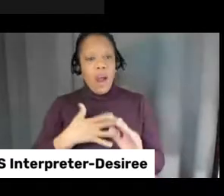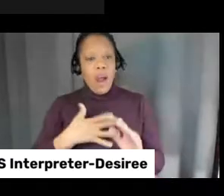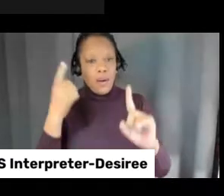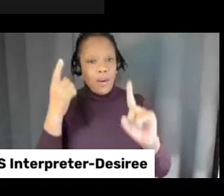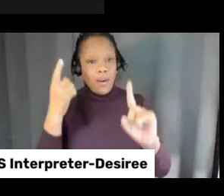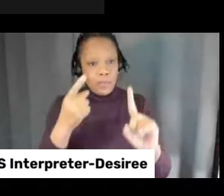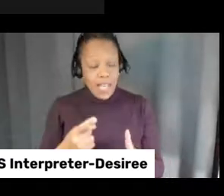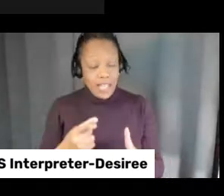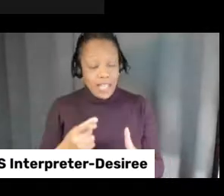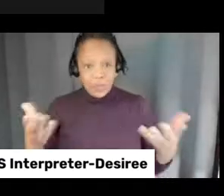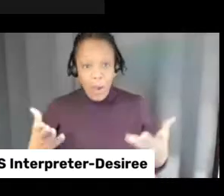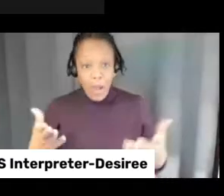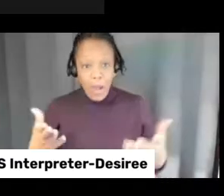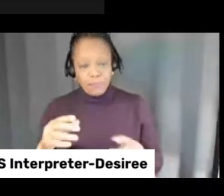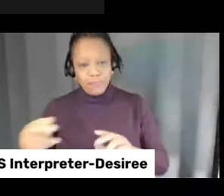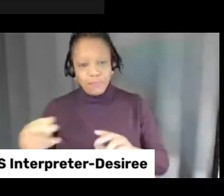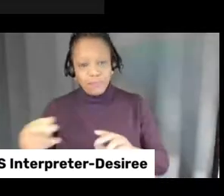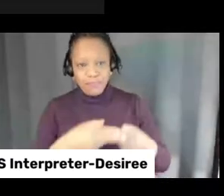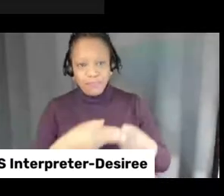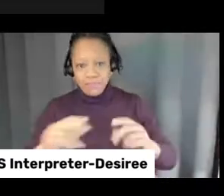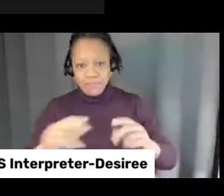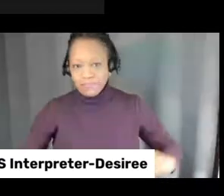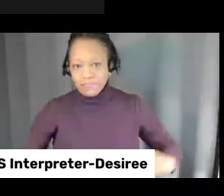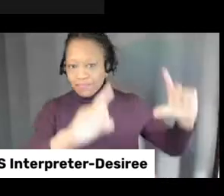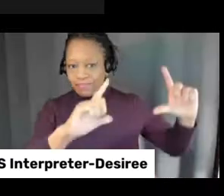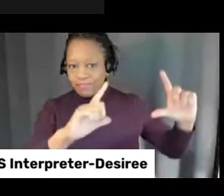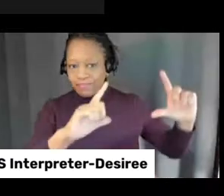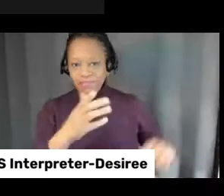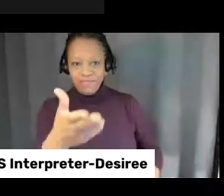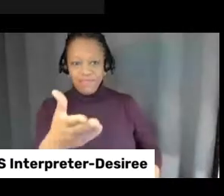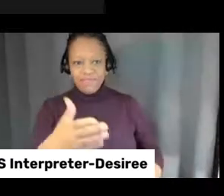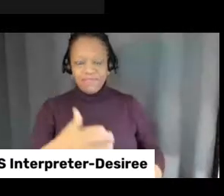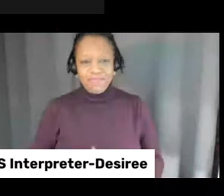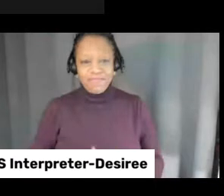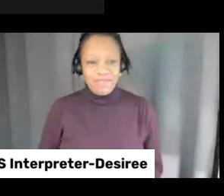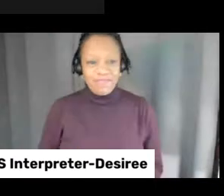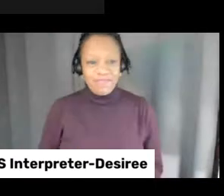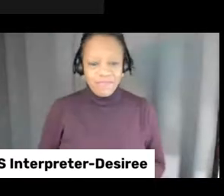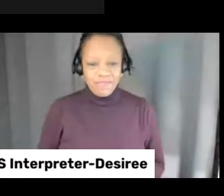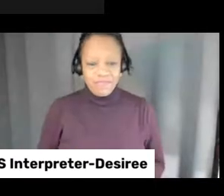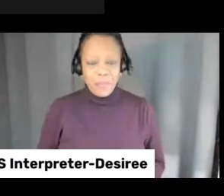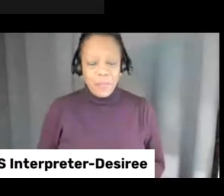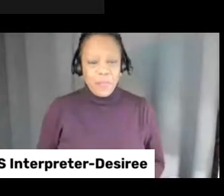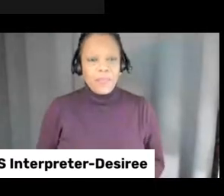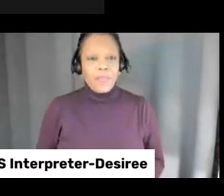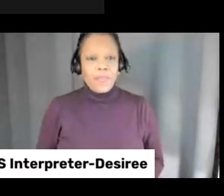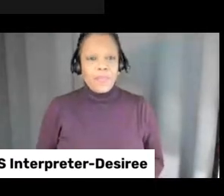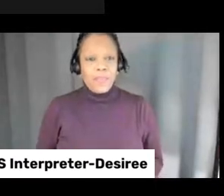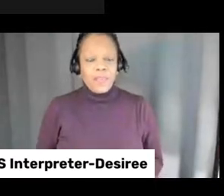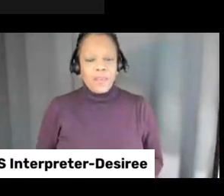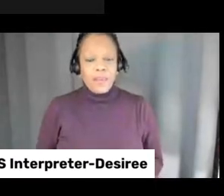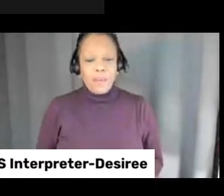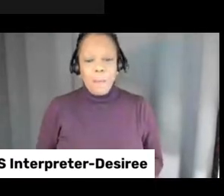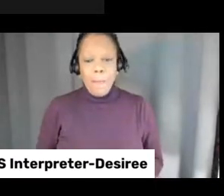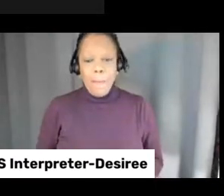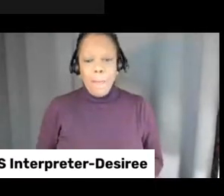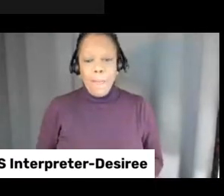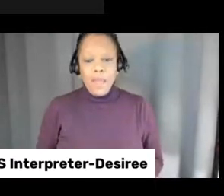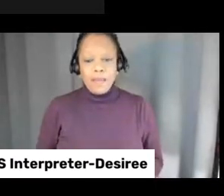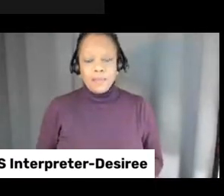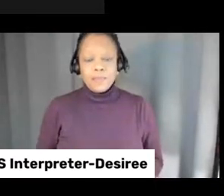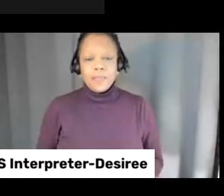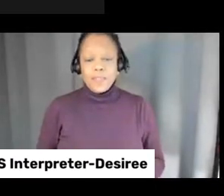And I just to give you a preview of what we're going to be looking at, you all will learn what Cook